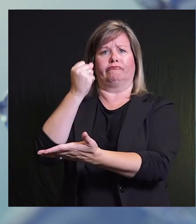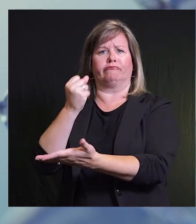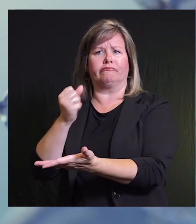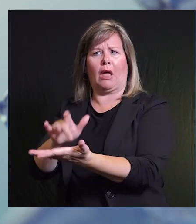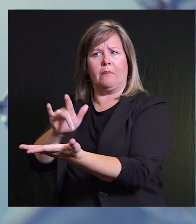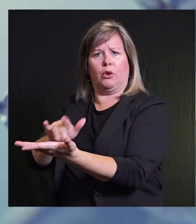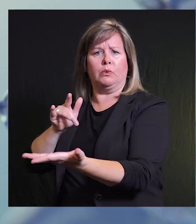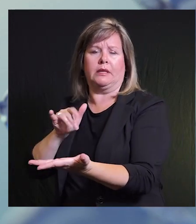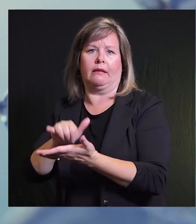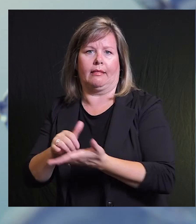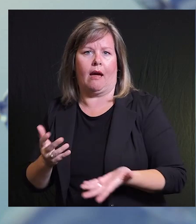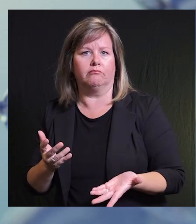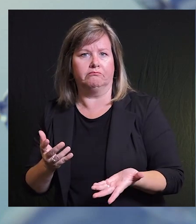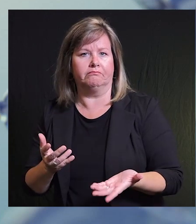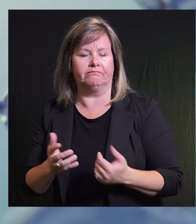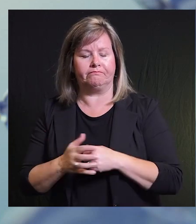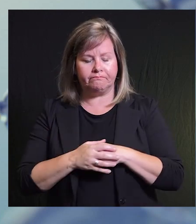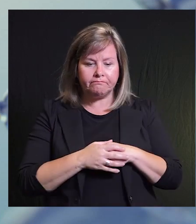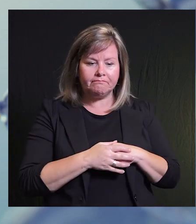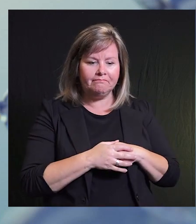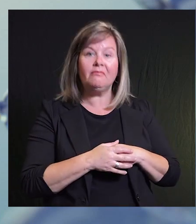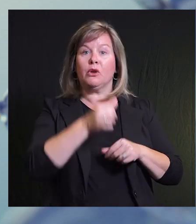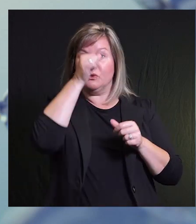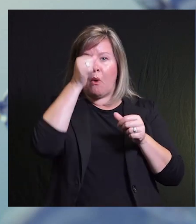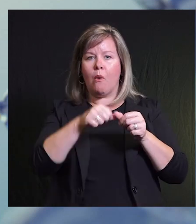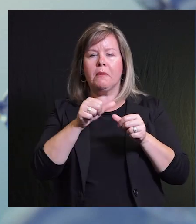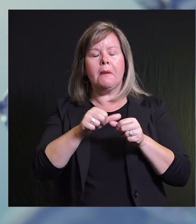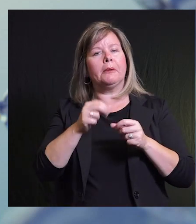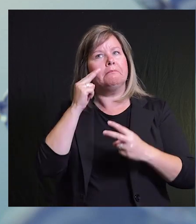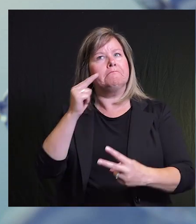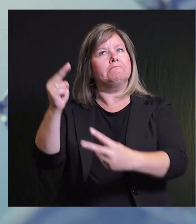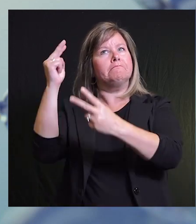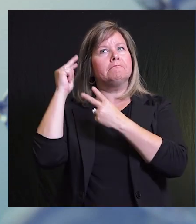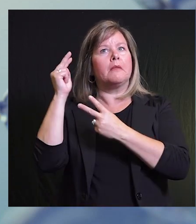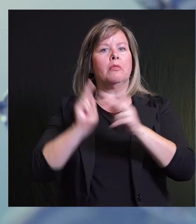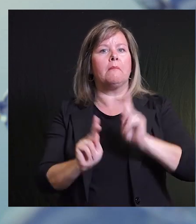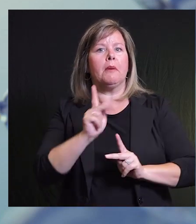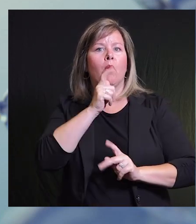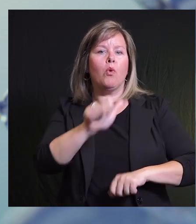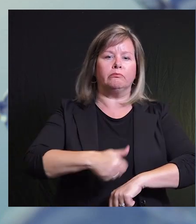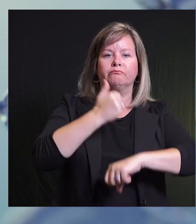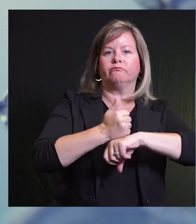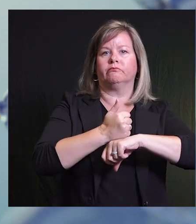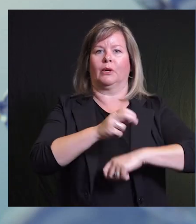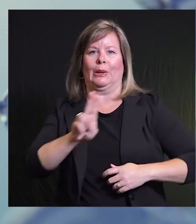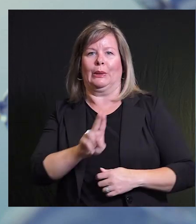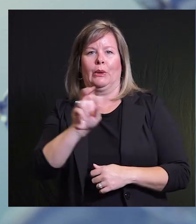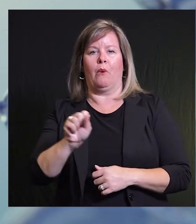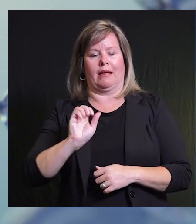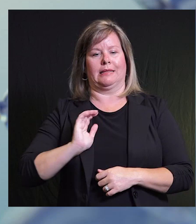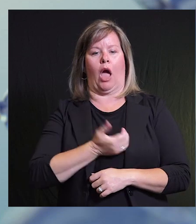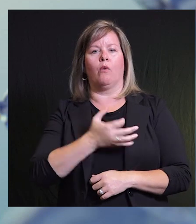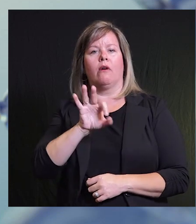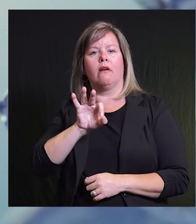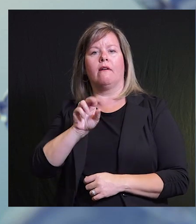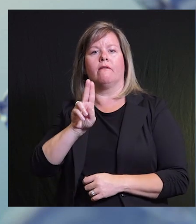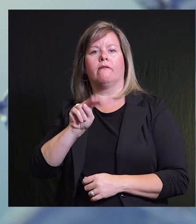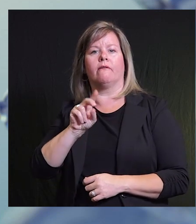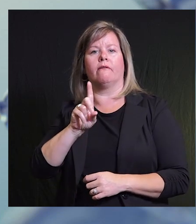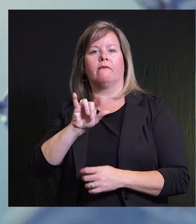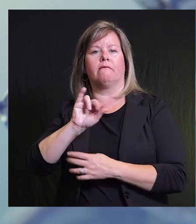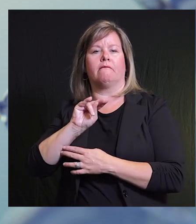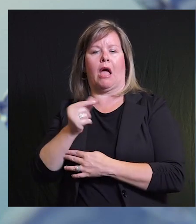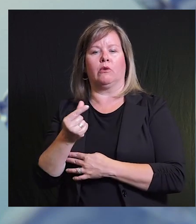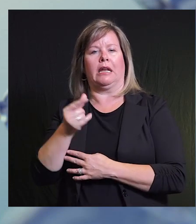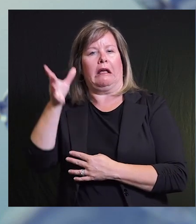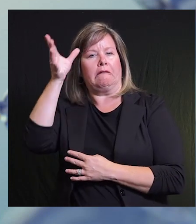reopen. And so I want to talk a little bit about our founding fathers. And we're entering Independence Day weekend, and that's